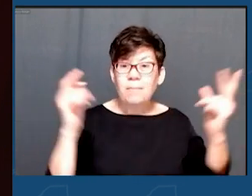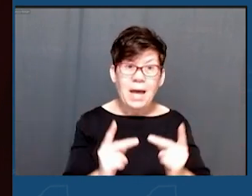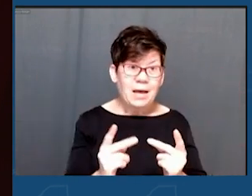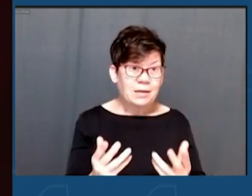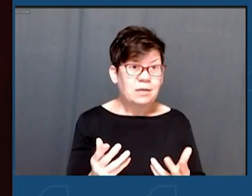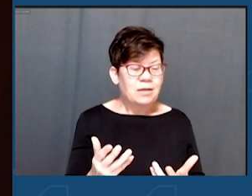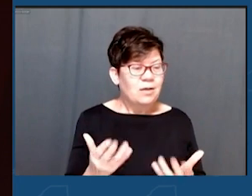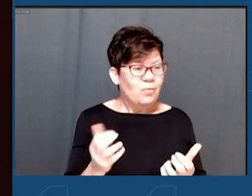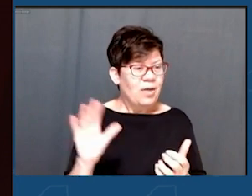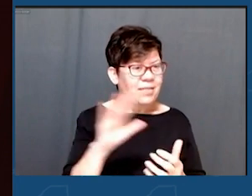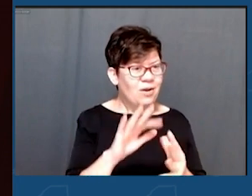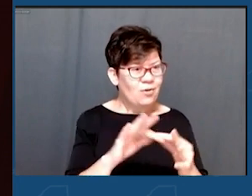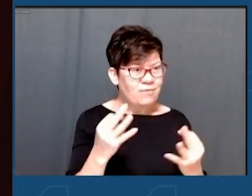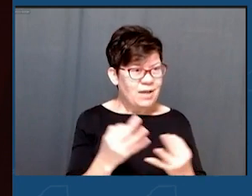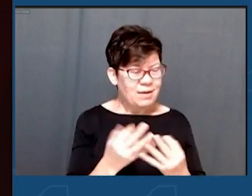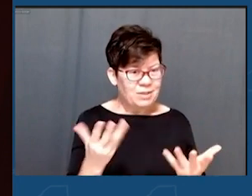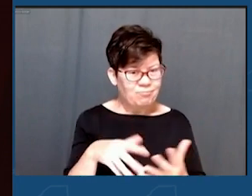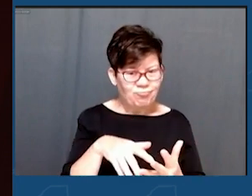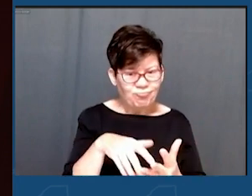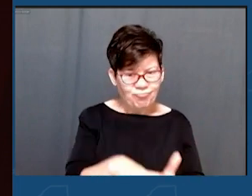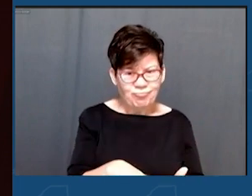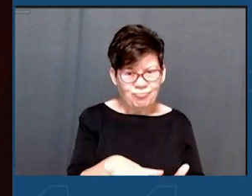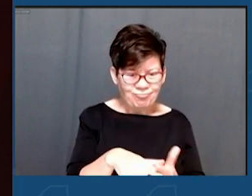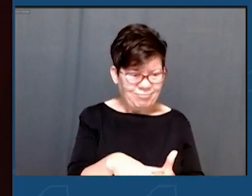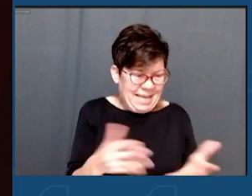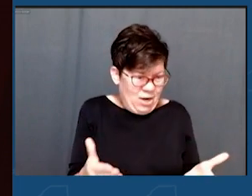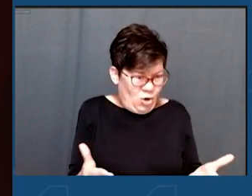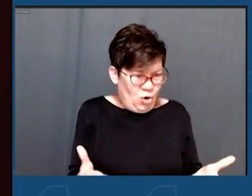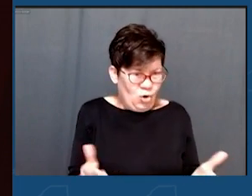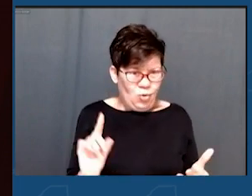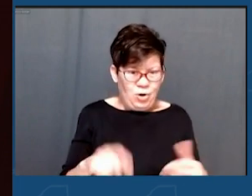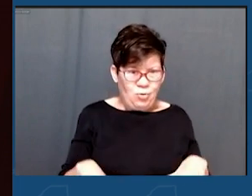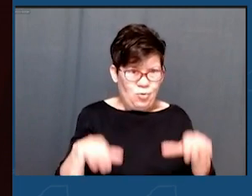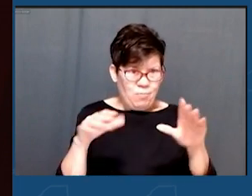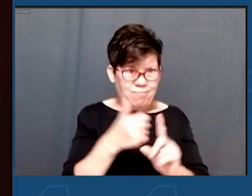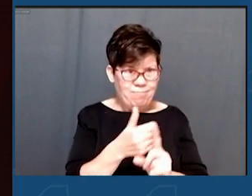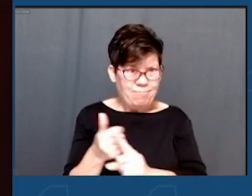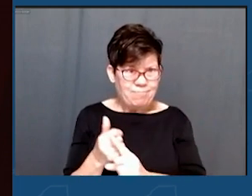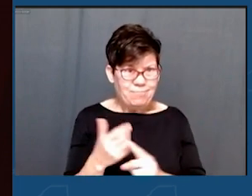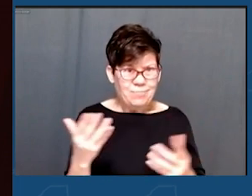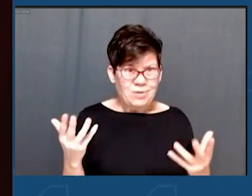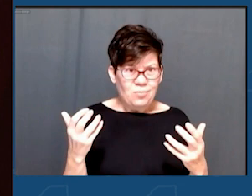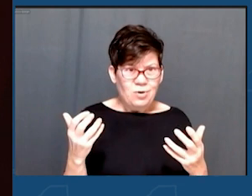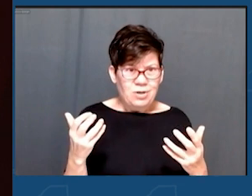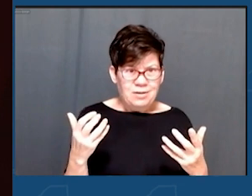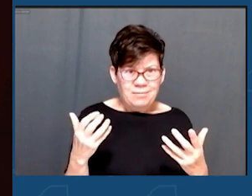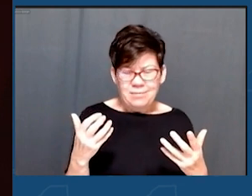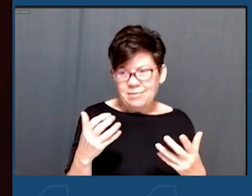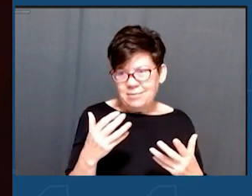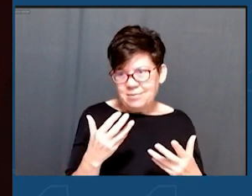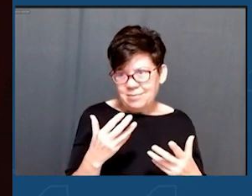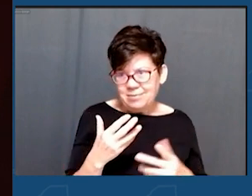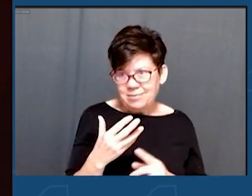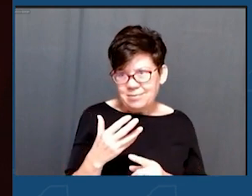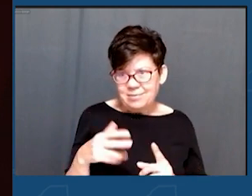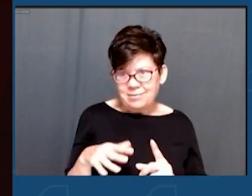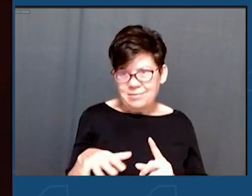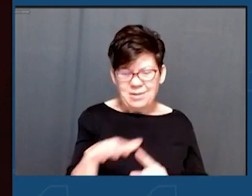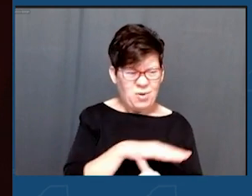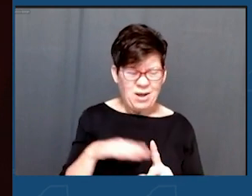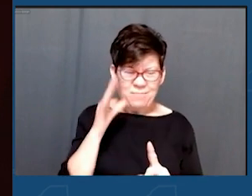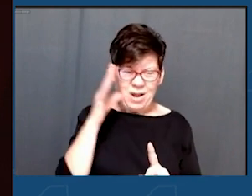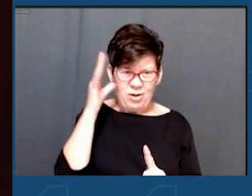their family where they were growing up because they want to be around babysitters. They want to be around their parents. I know this. That's why I